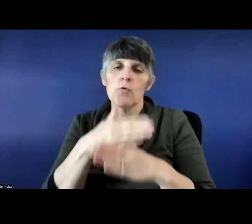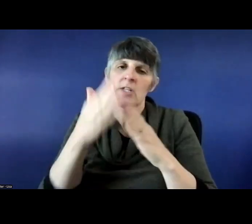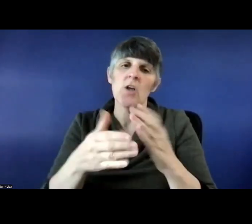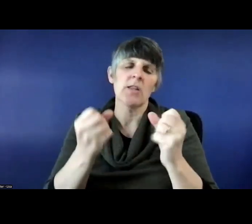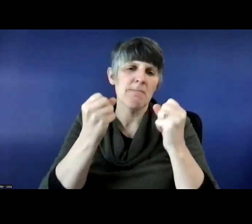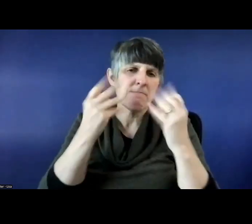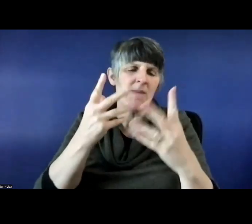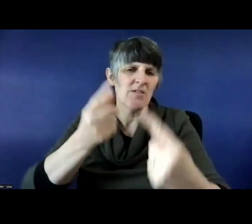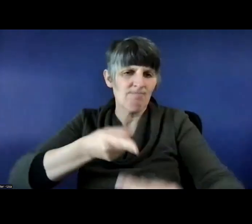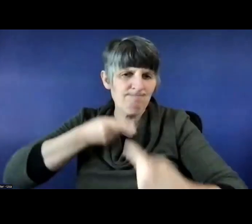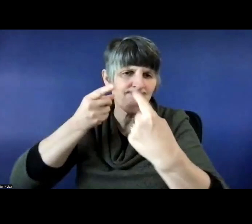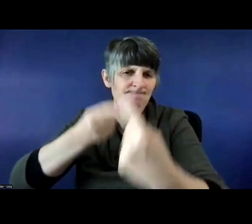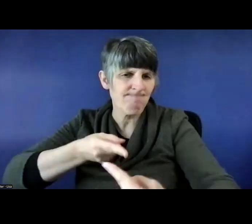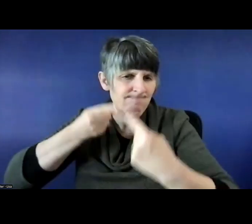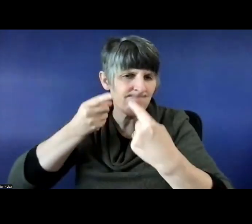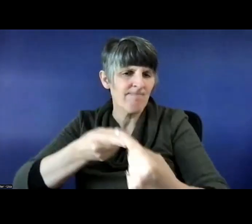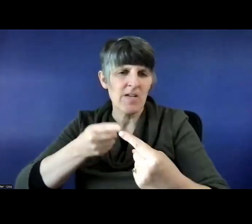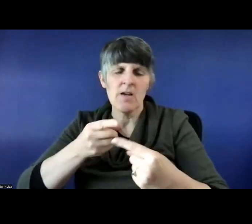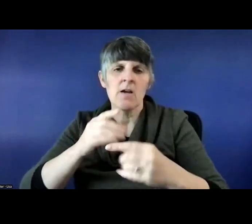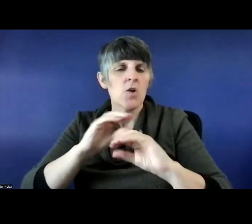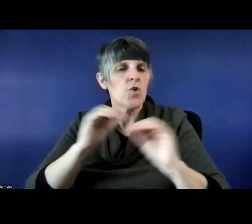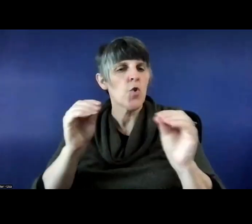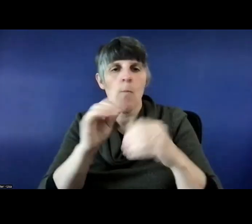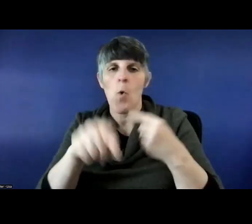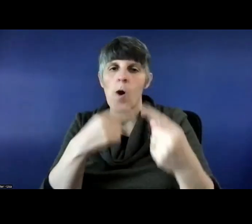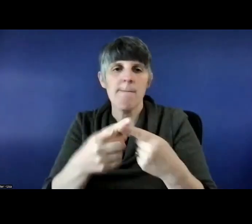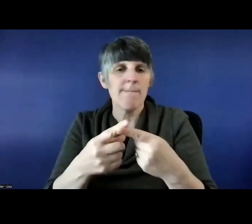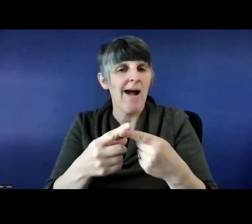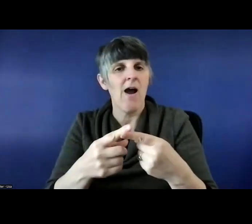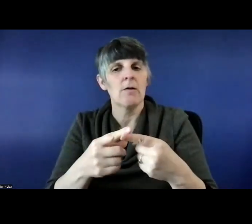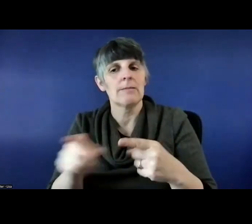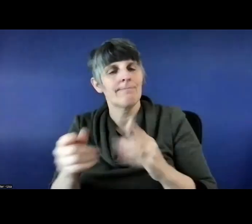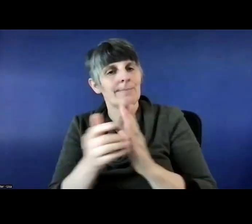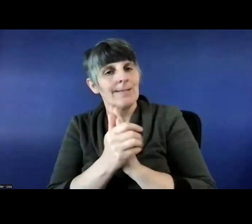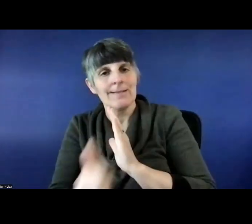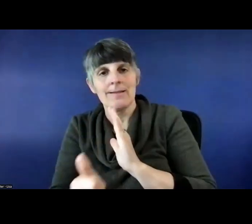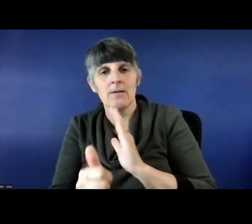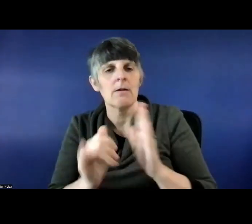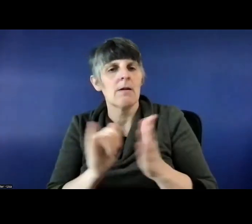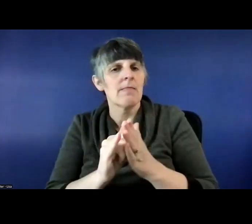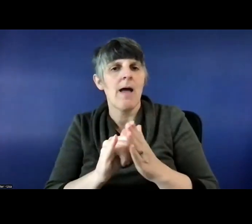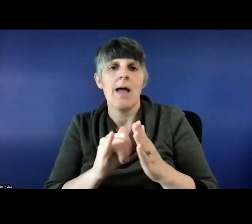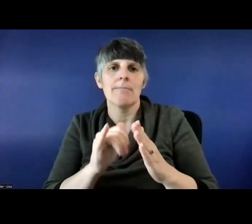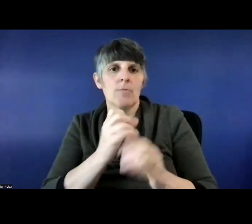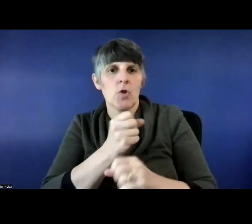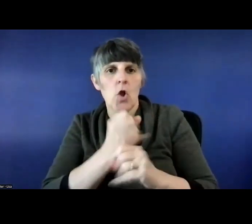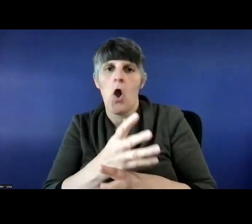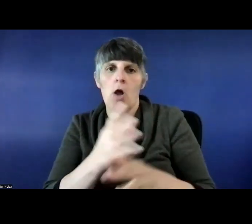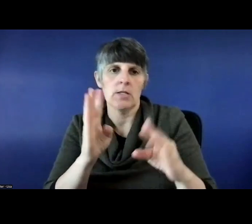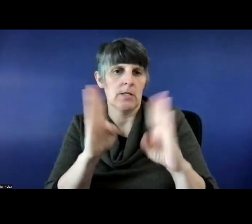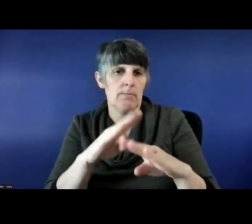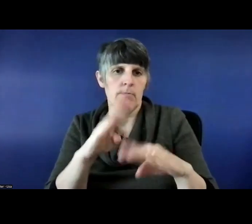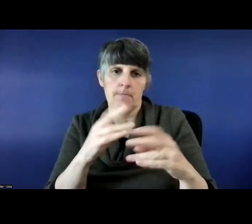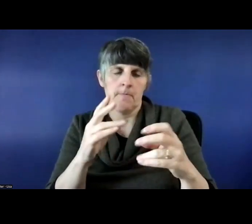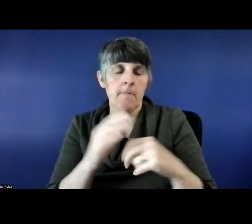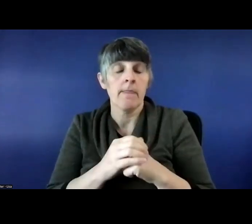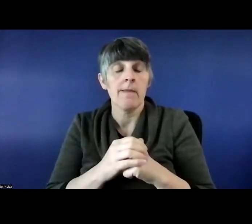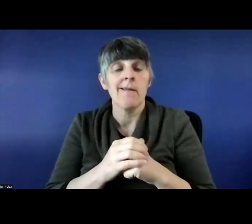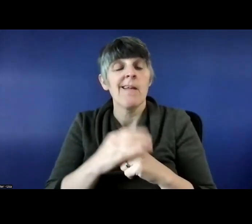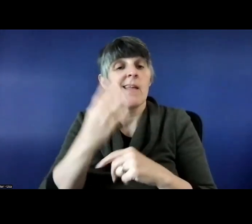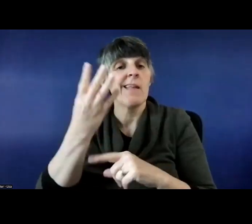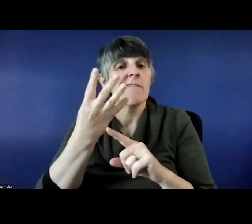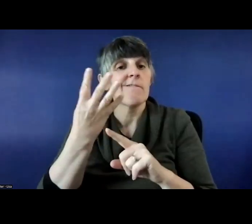power struggle that was no longer about the lagging skill that got him into trouble in the first place. In a 4-month